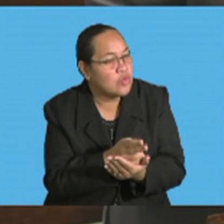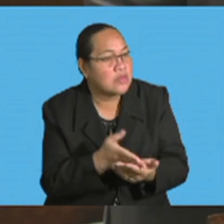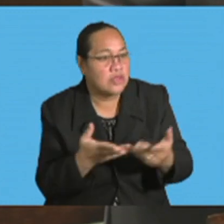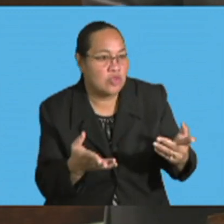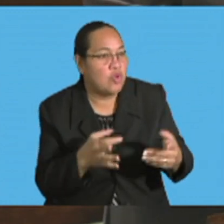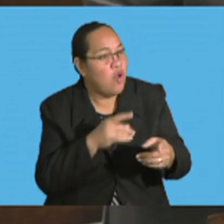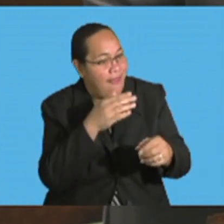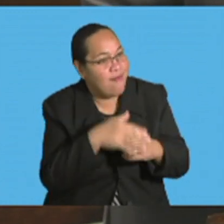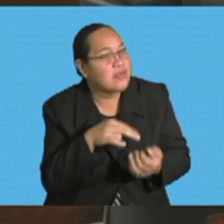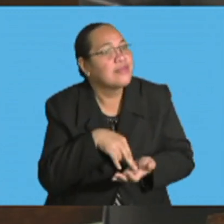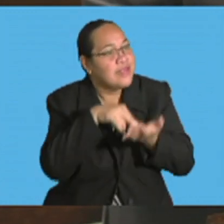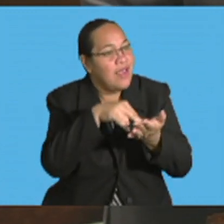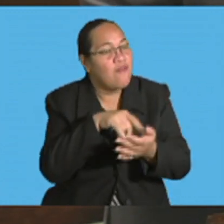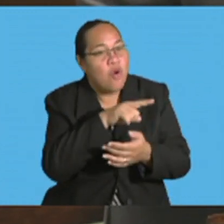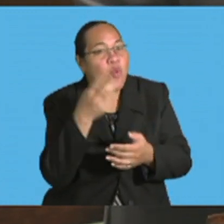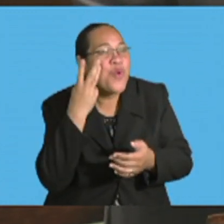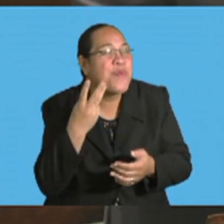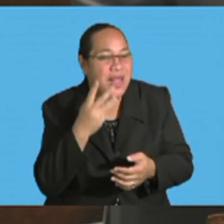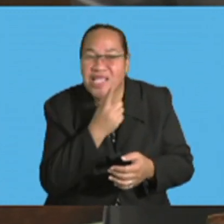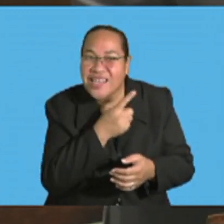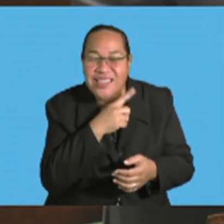for the women and girls of Fiji.